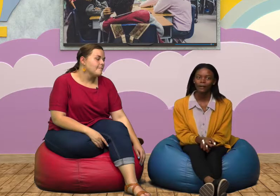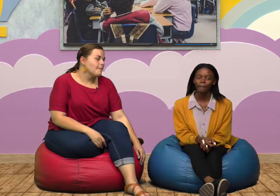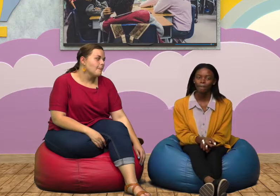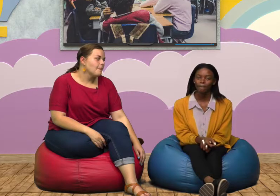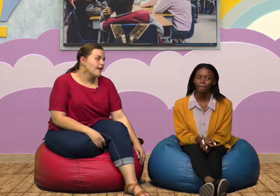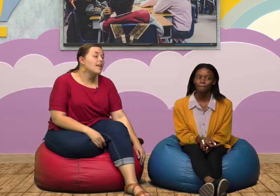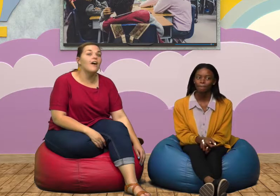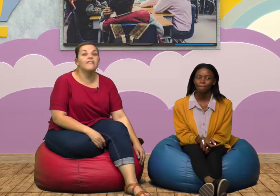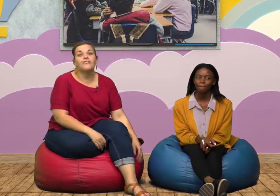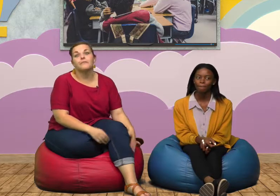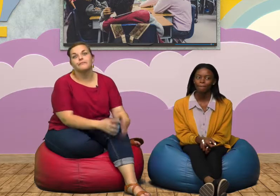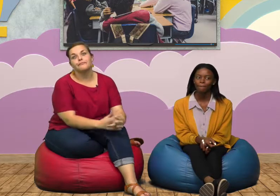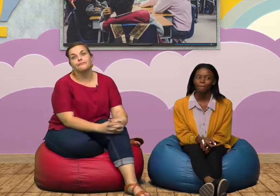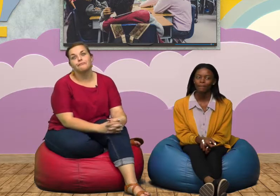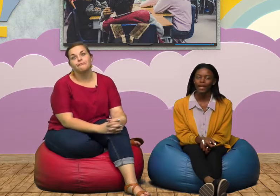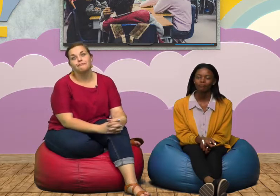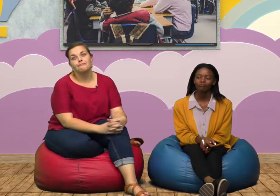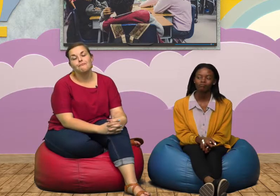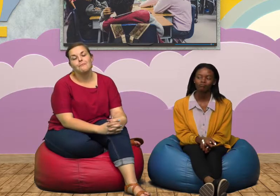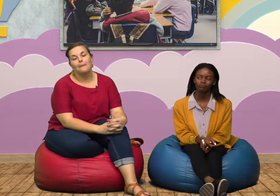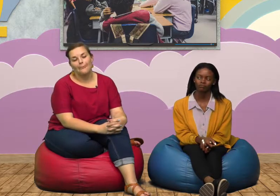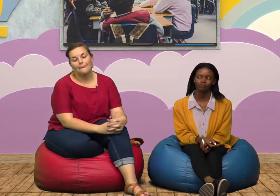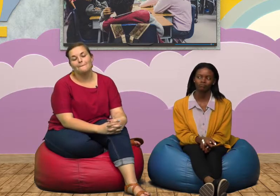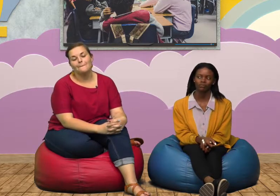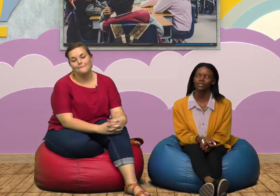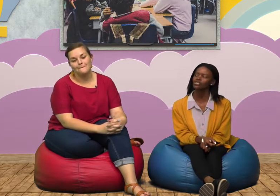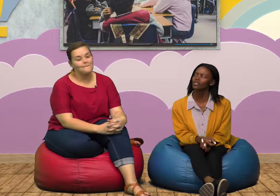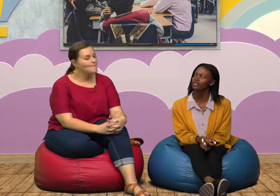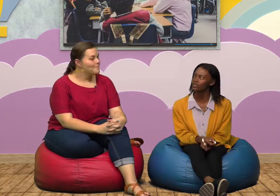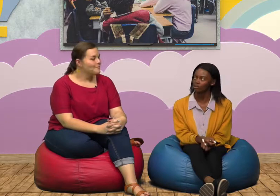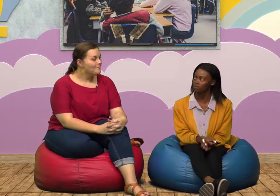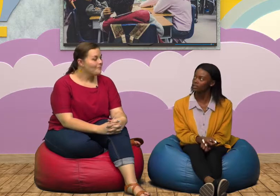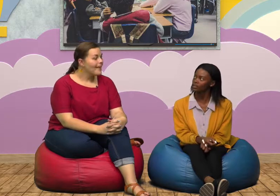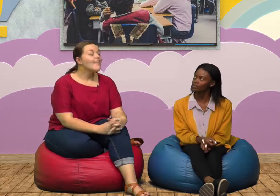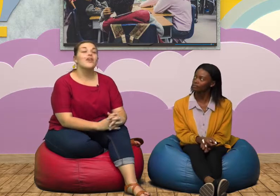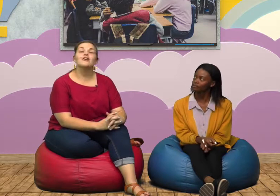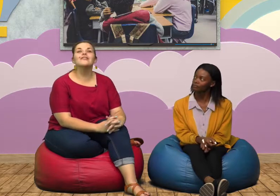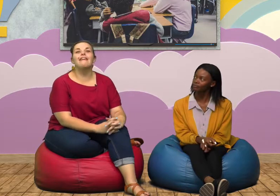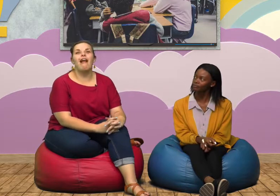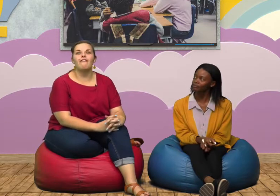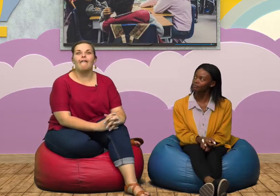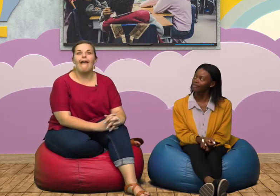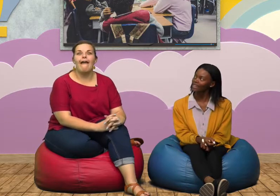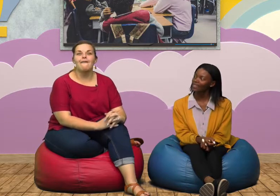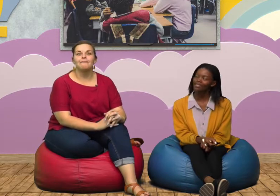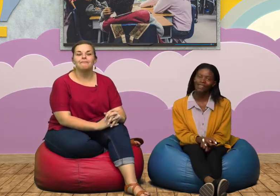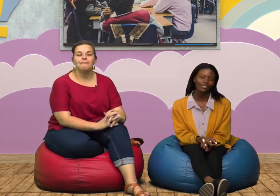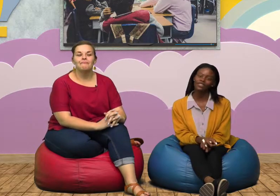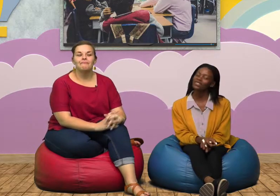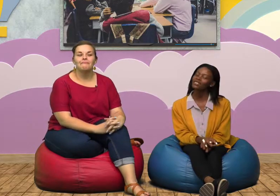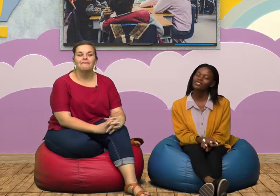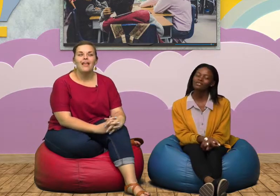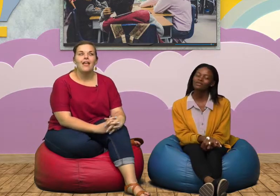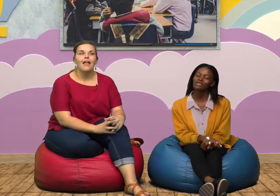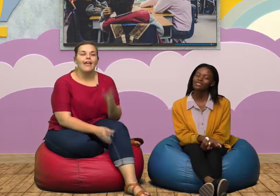think they also use. Love. That's not an instrument. They're using love, okay? That's not